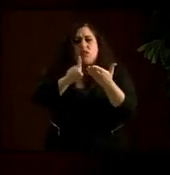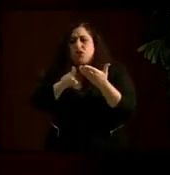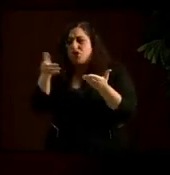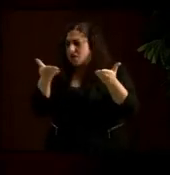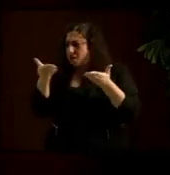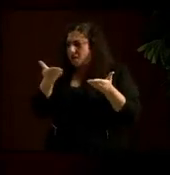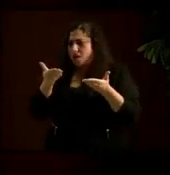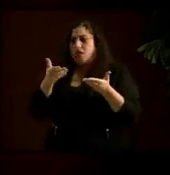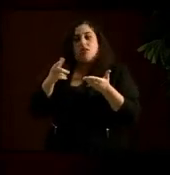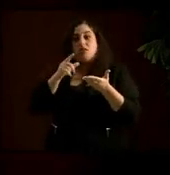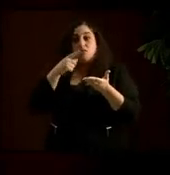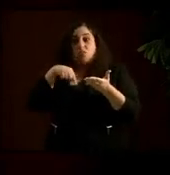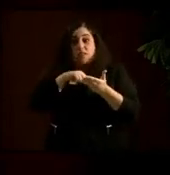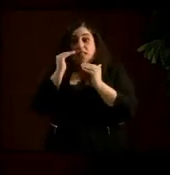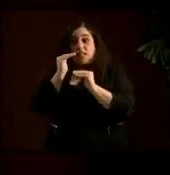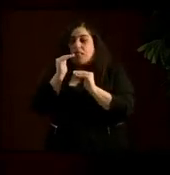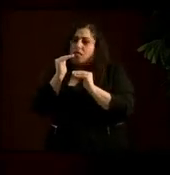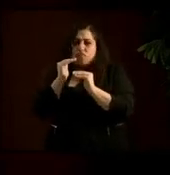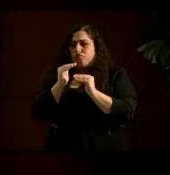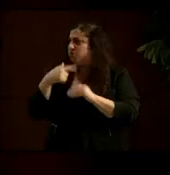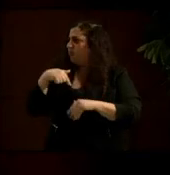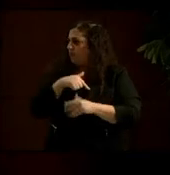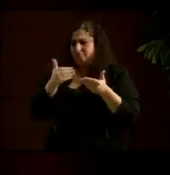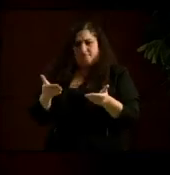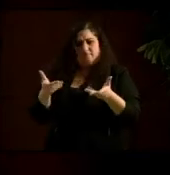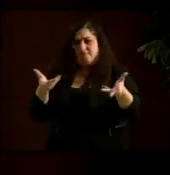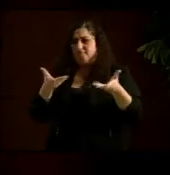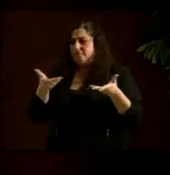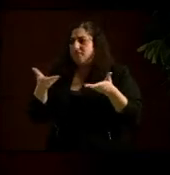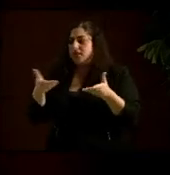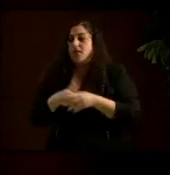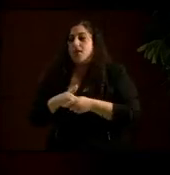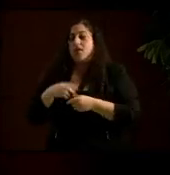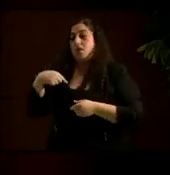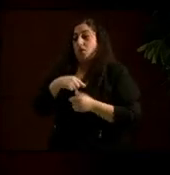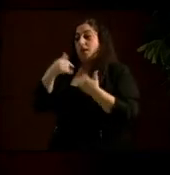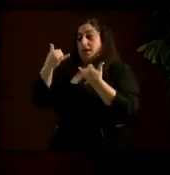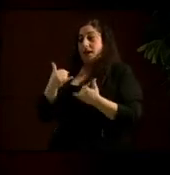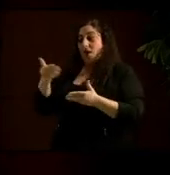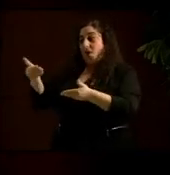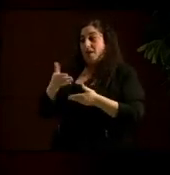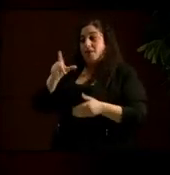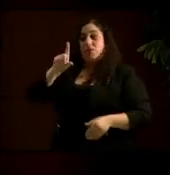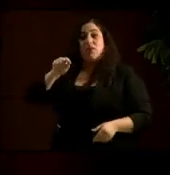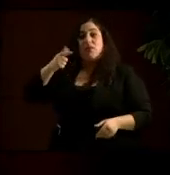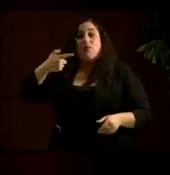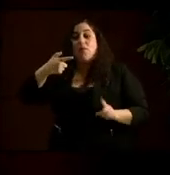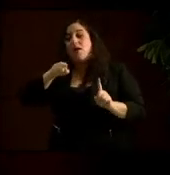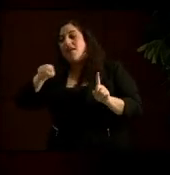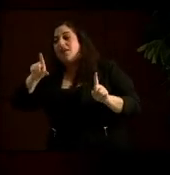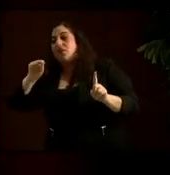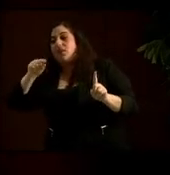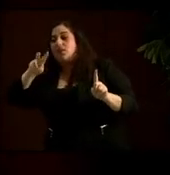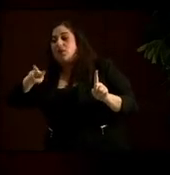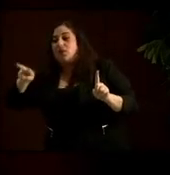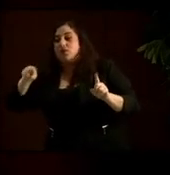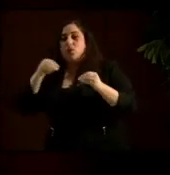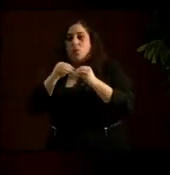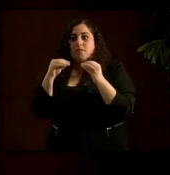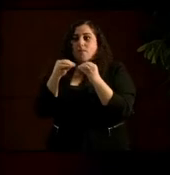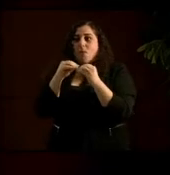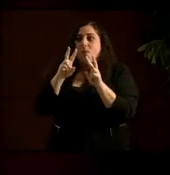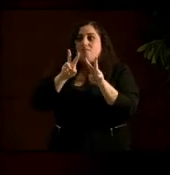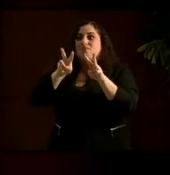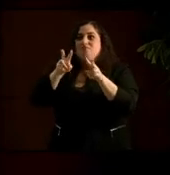hard work. So we welcome 2021-22 academic year with tremendous enthusiasm. We